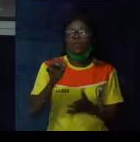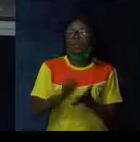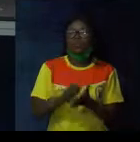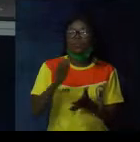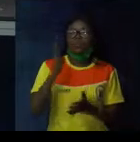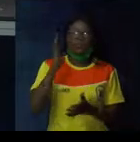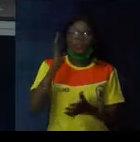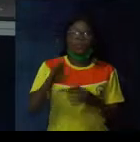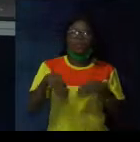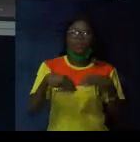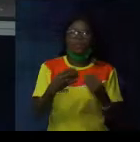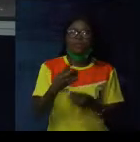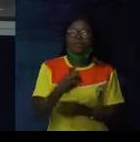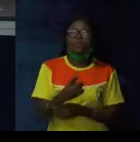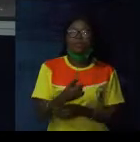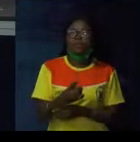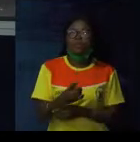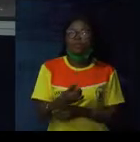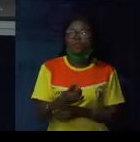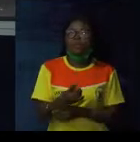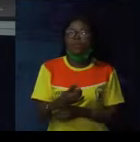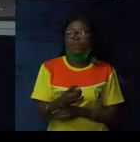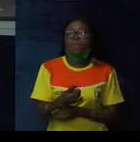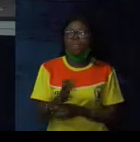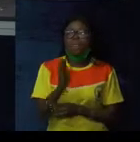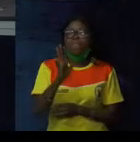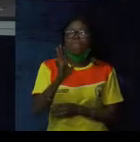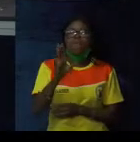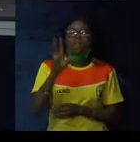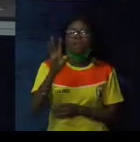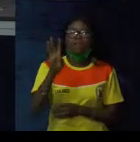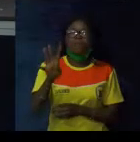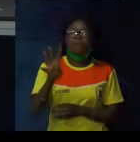subtract 32, and that will give you